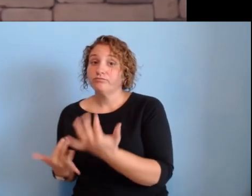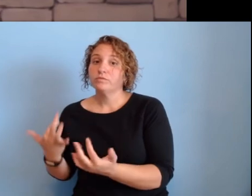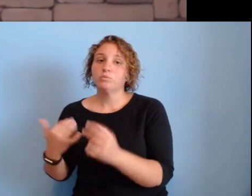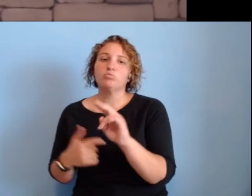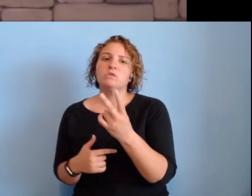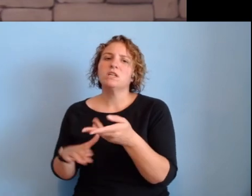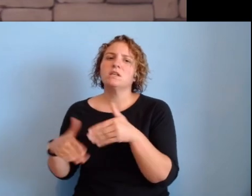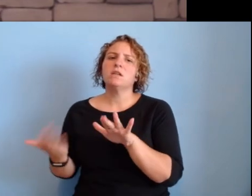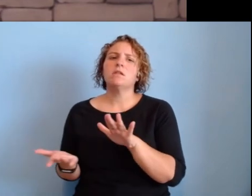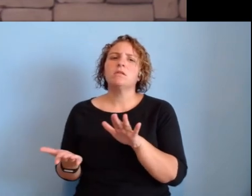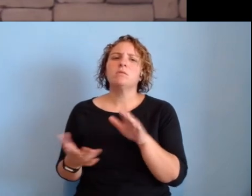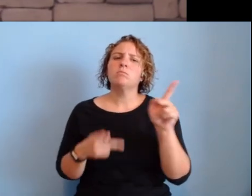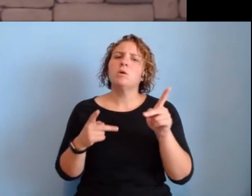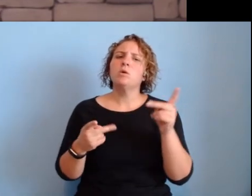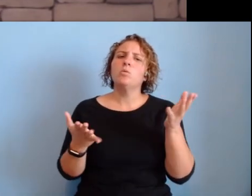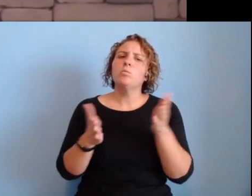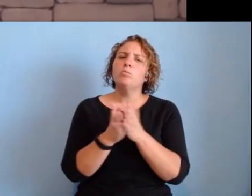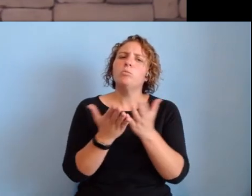book do you want to make sure you're in?